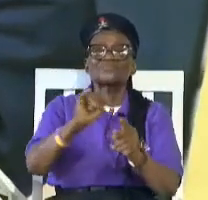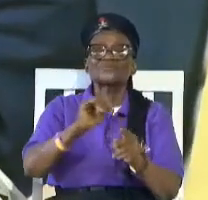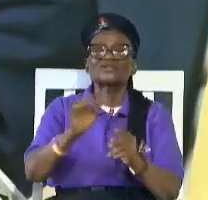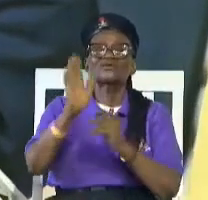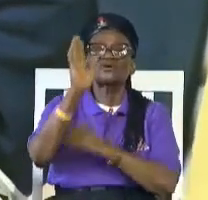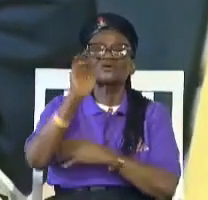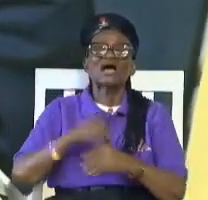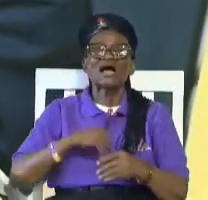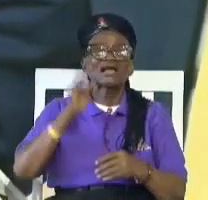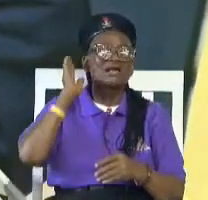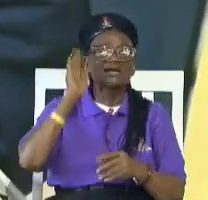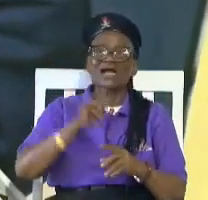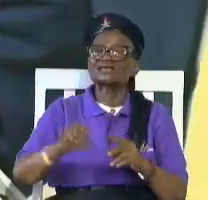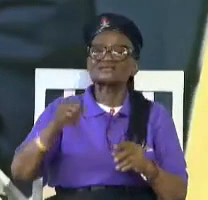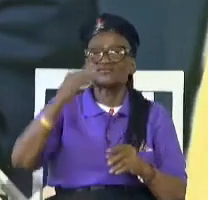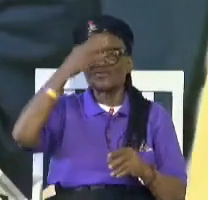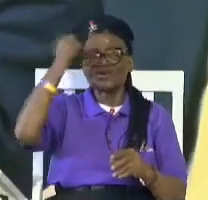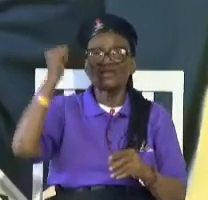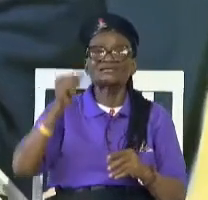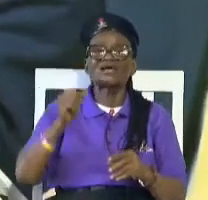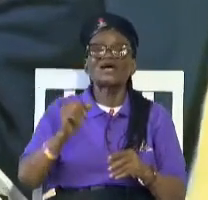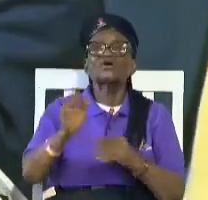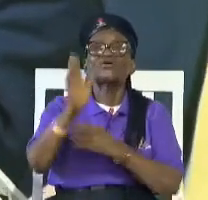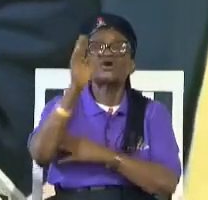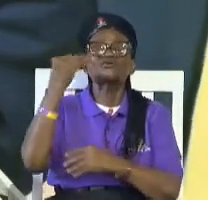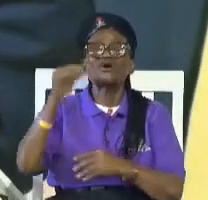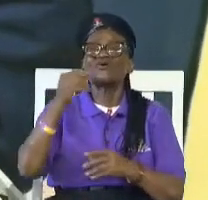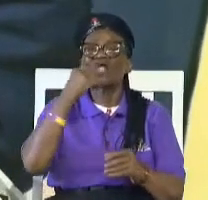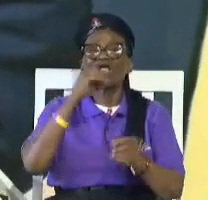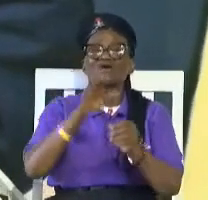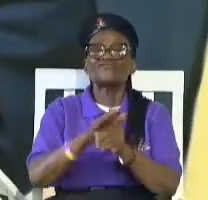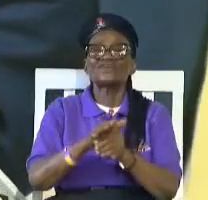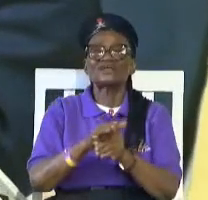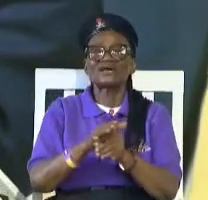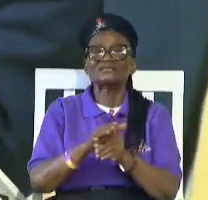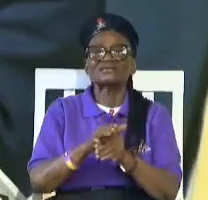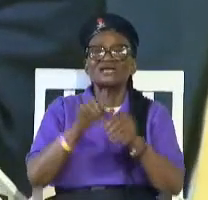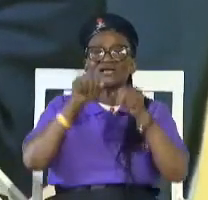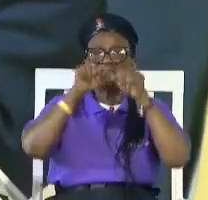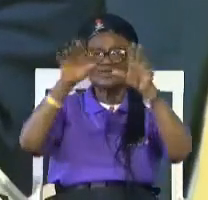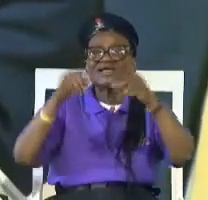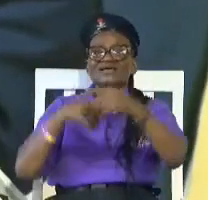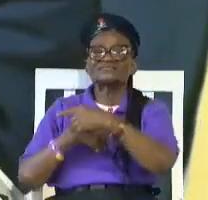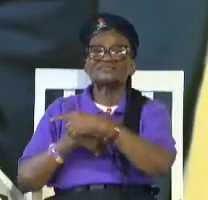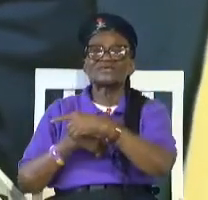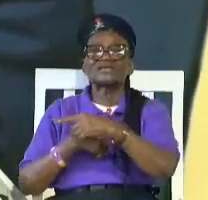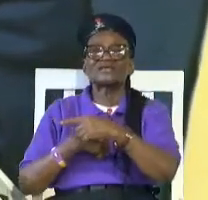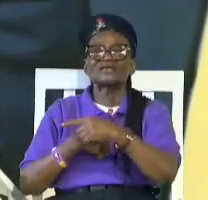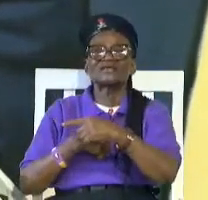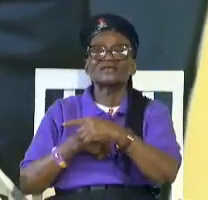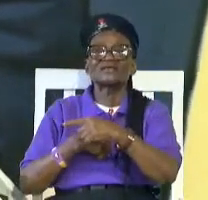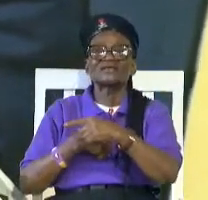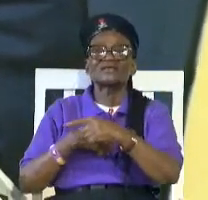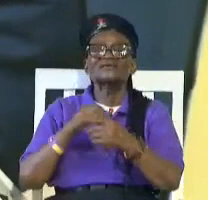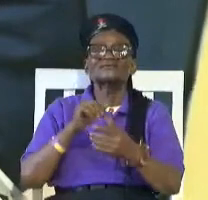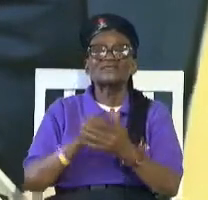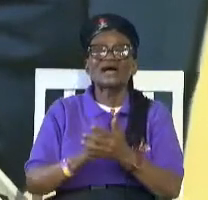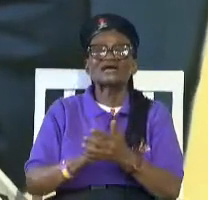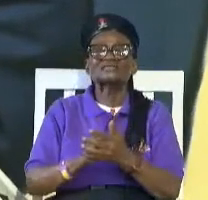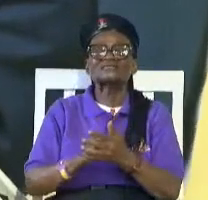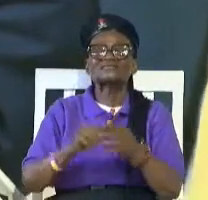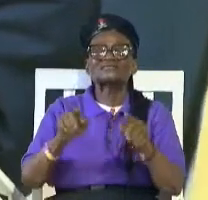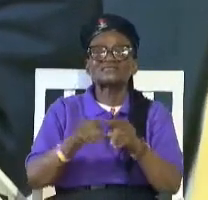forget. God of Covenant, bless me. That same